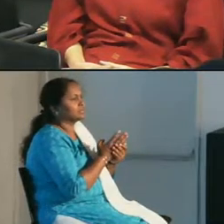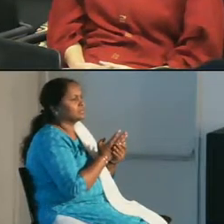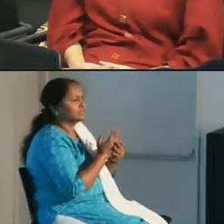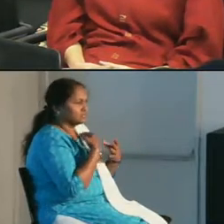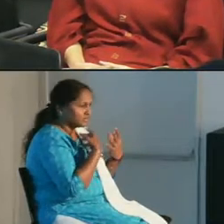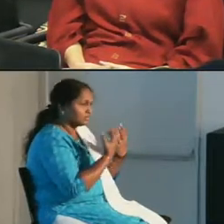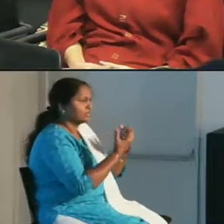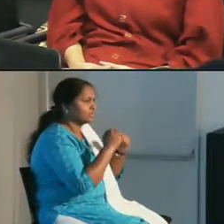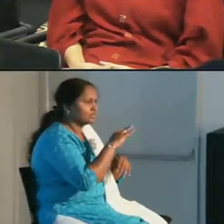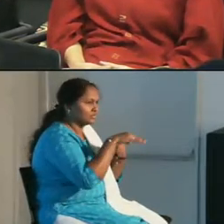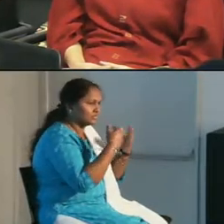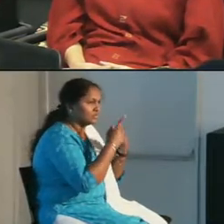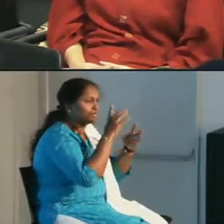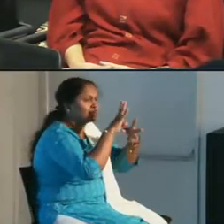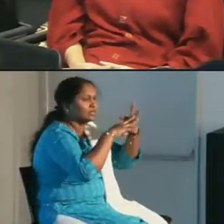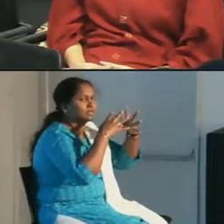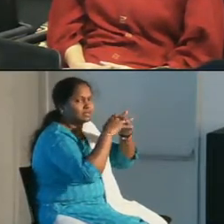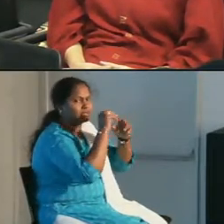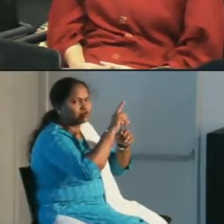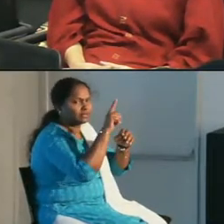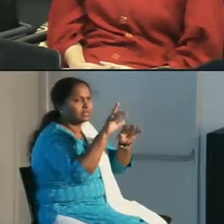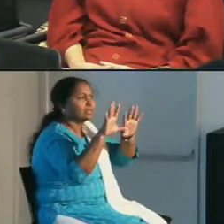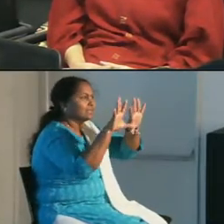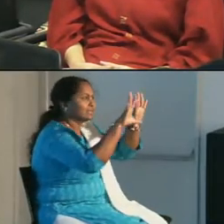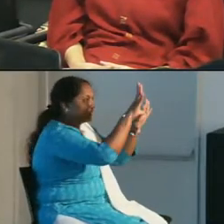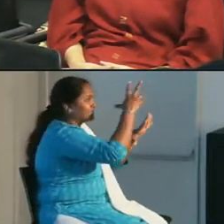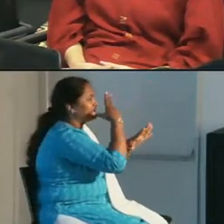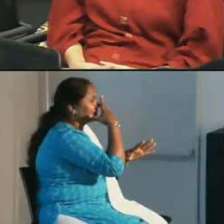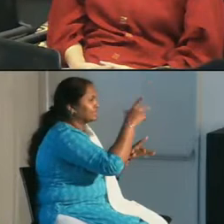I want every wall to be